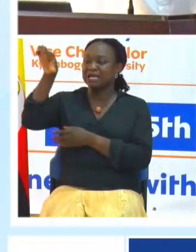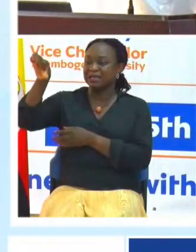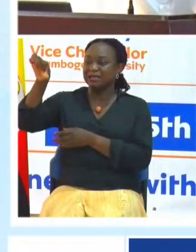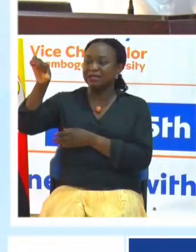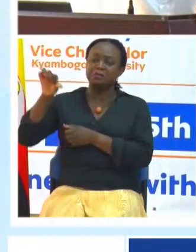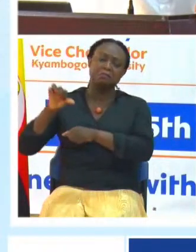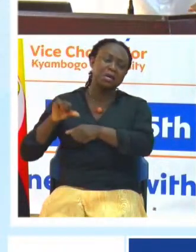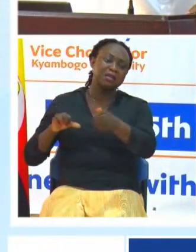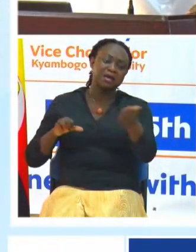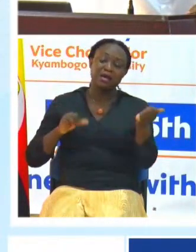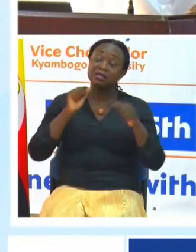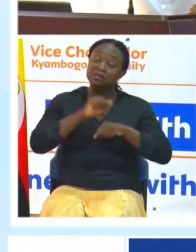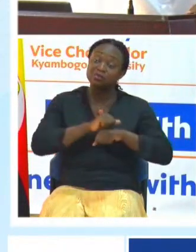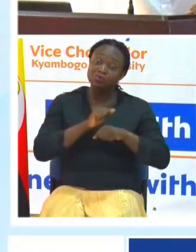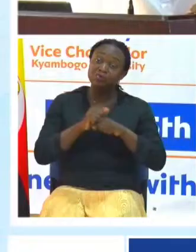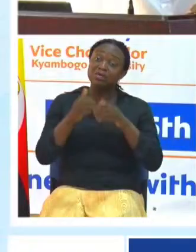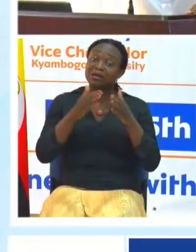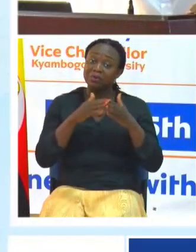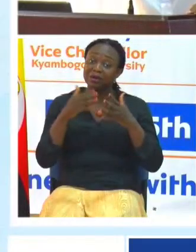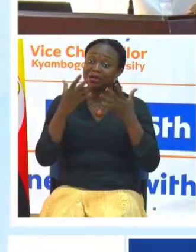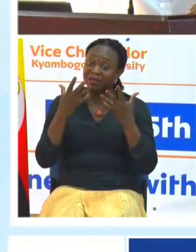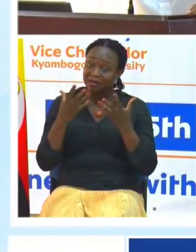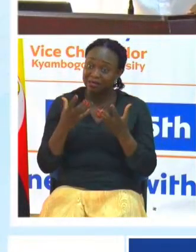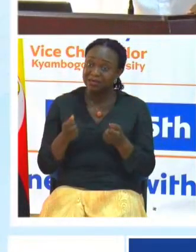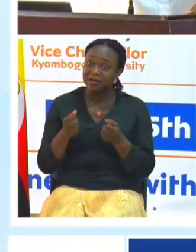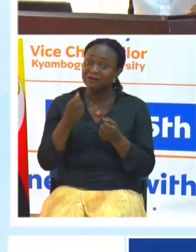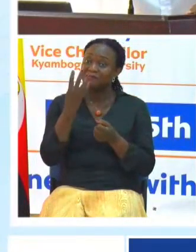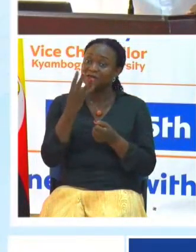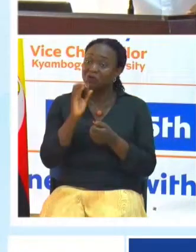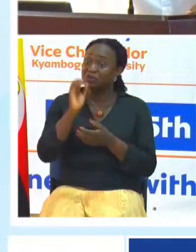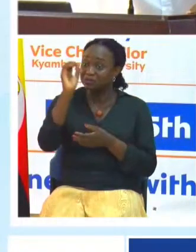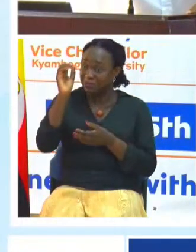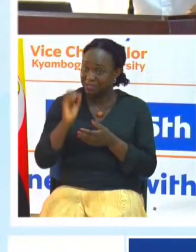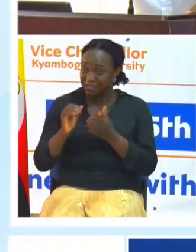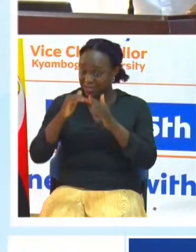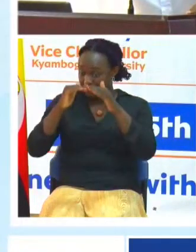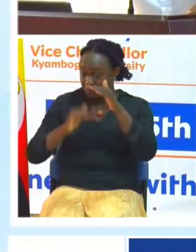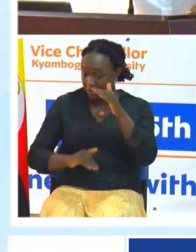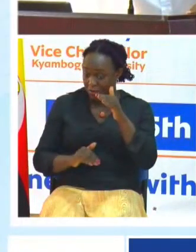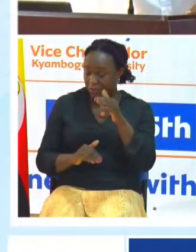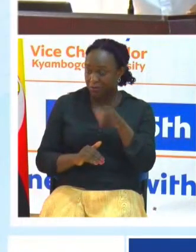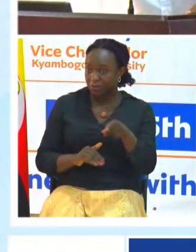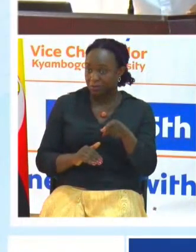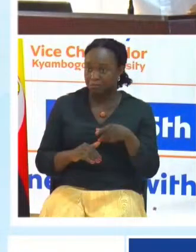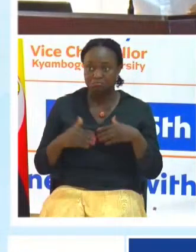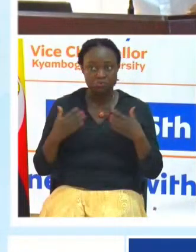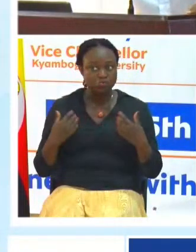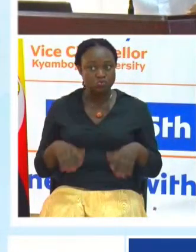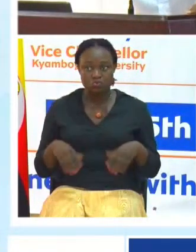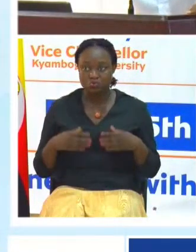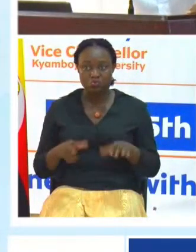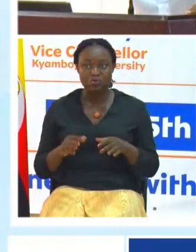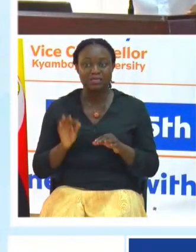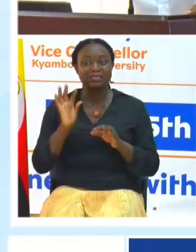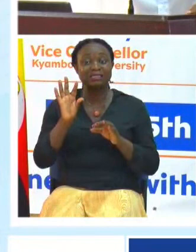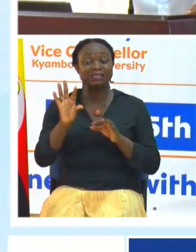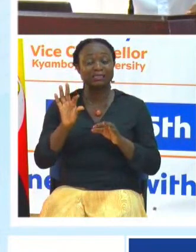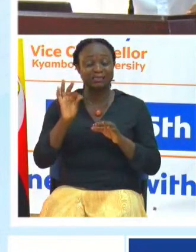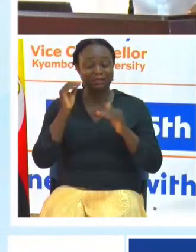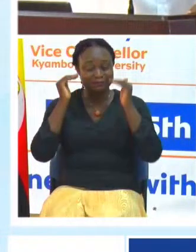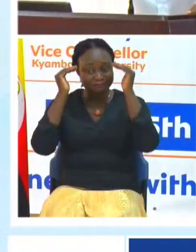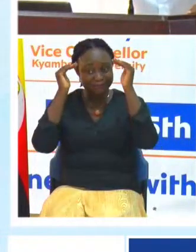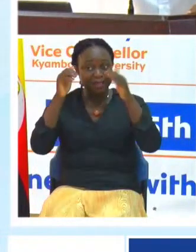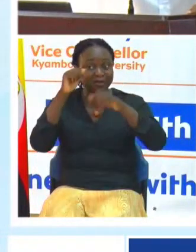schools. Every school in the United States that has an acceptance rate of 40% and below is a very highly selective school